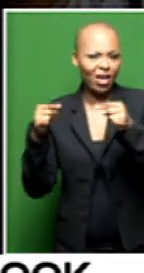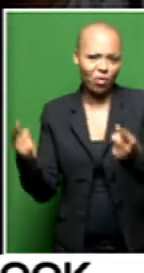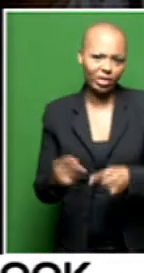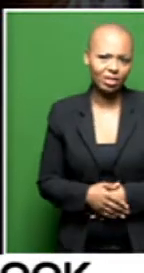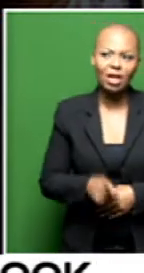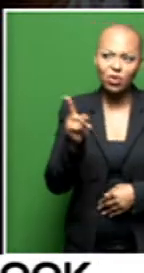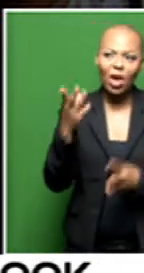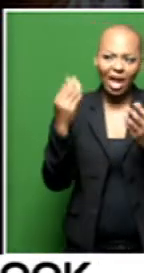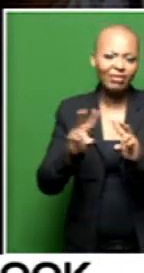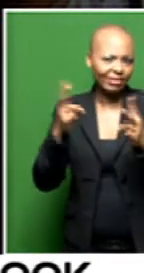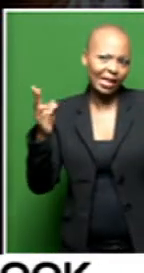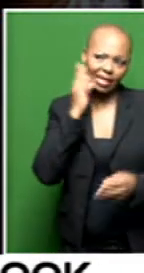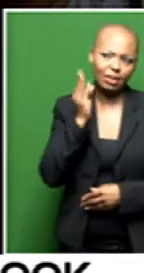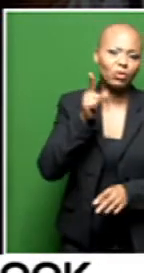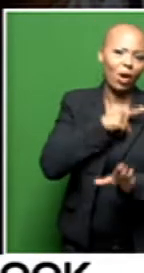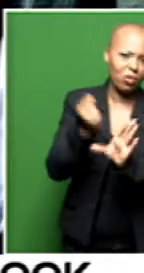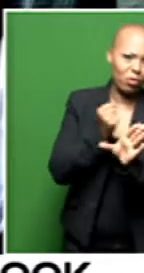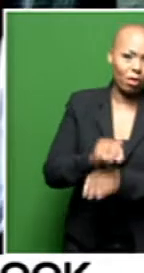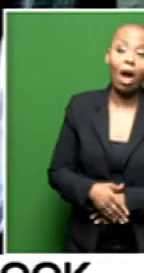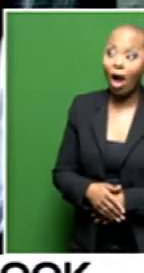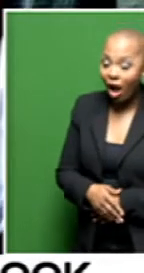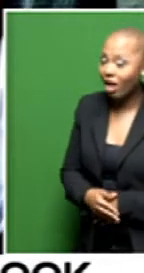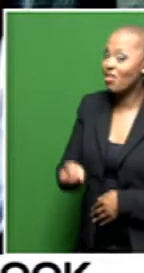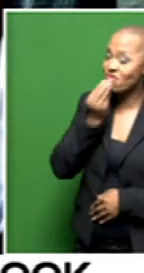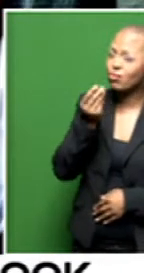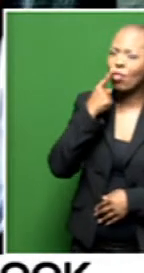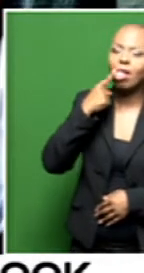it. Food is delicious. Let's start there. Yes.